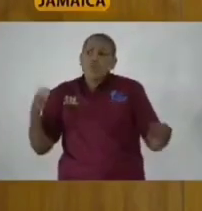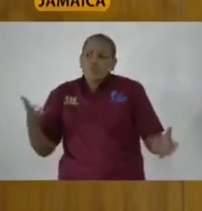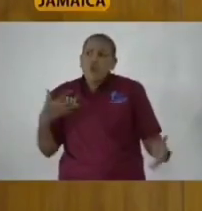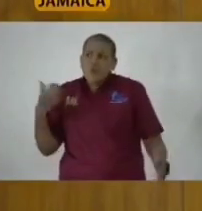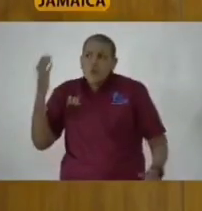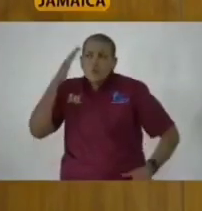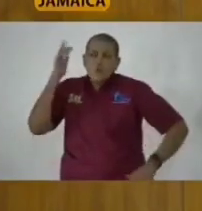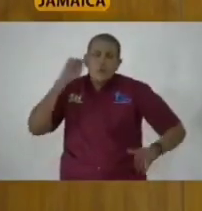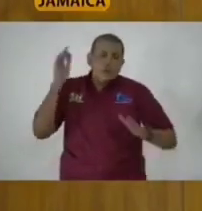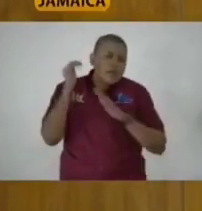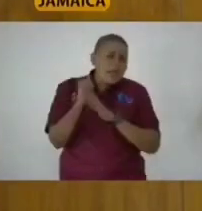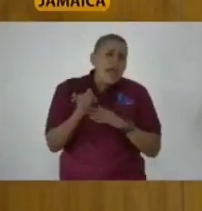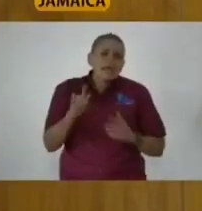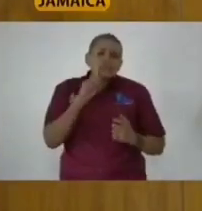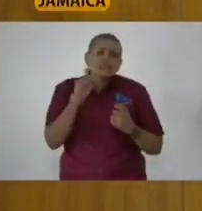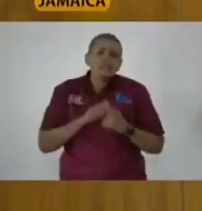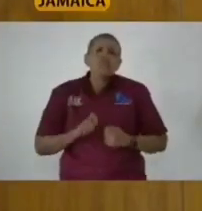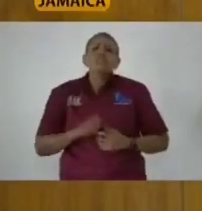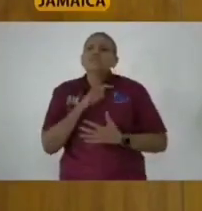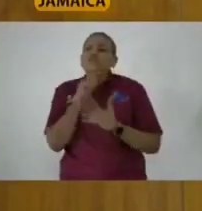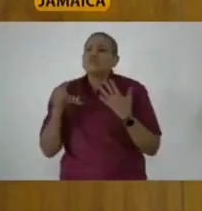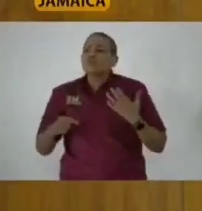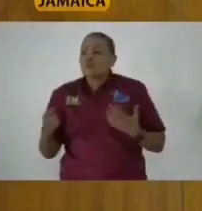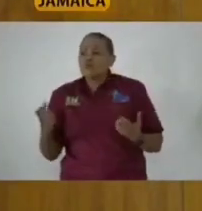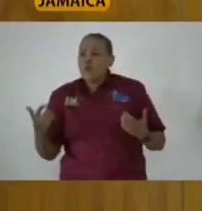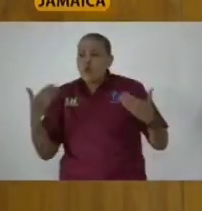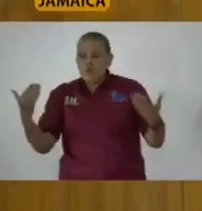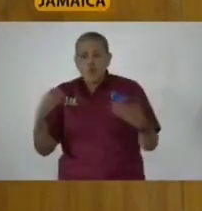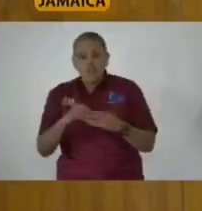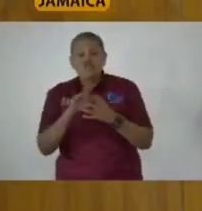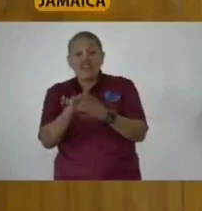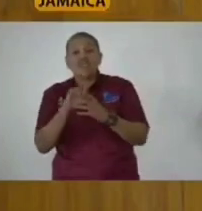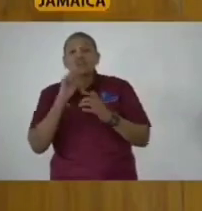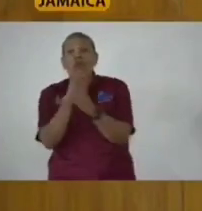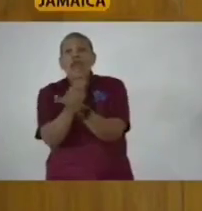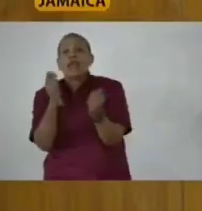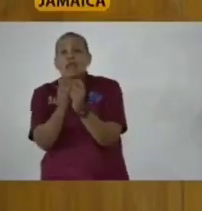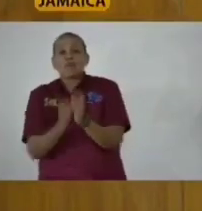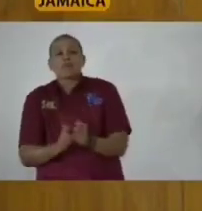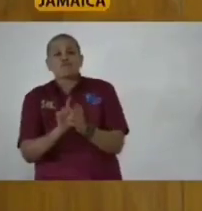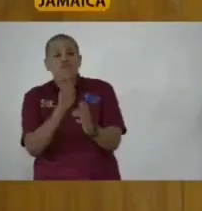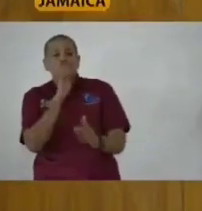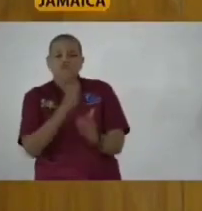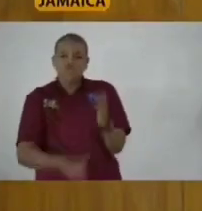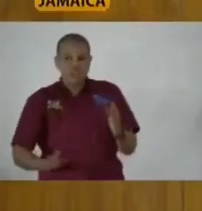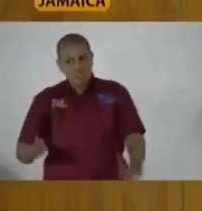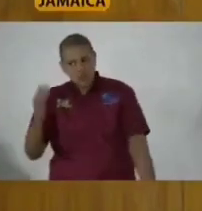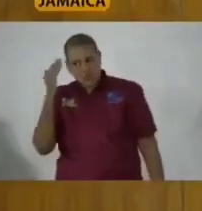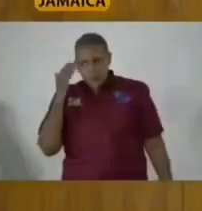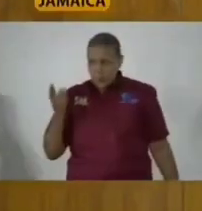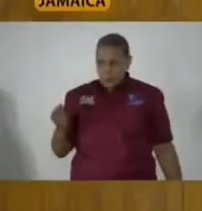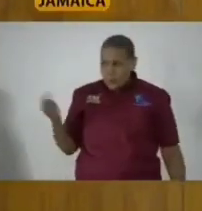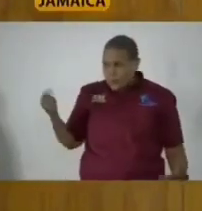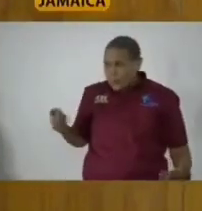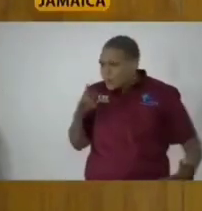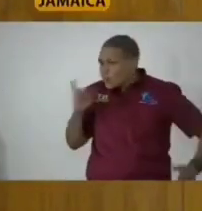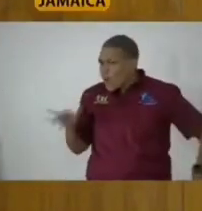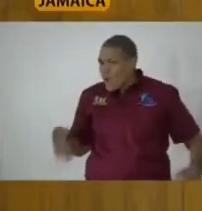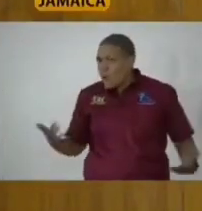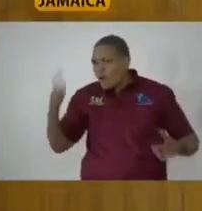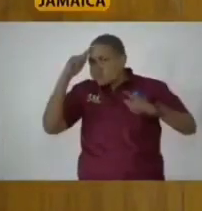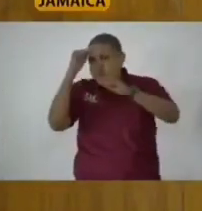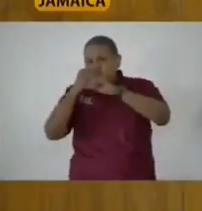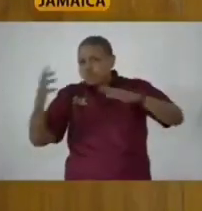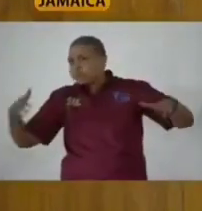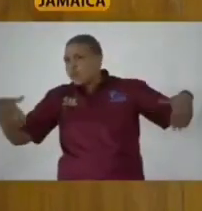the direction in fairly specific terms that you want to go in relation to any amendments to the Charter. So I've written to the Minister and I've